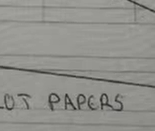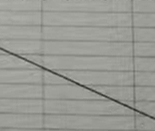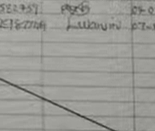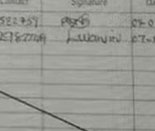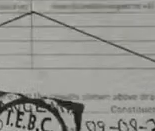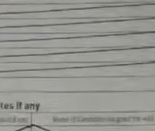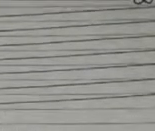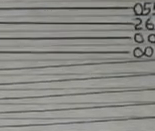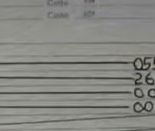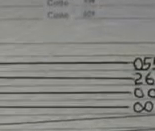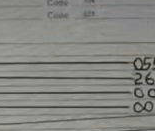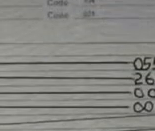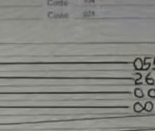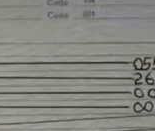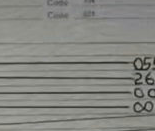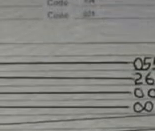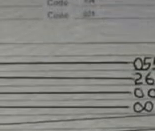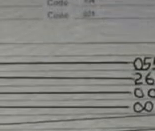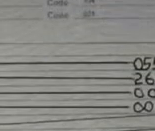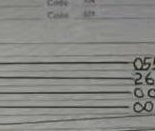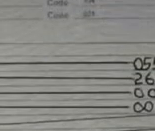From where I am, the stamp.